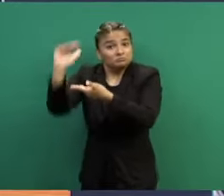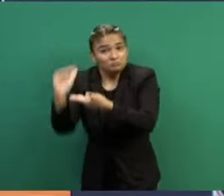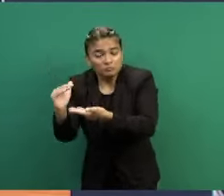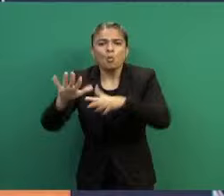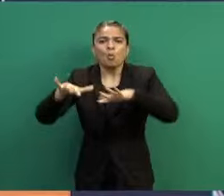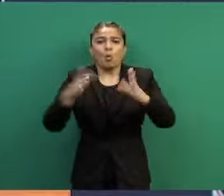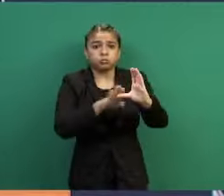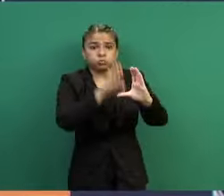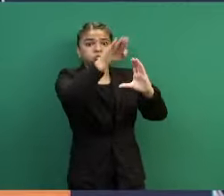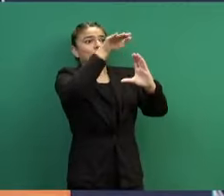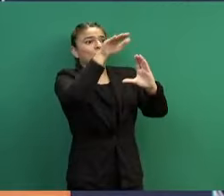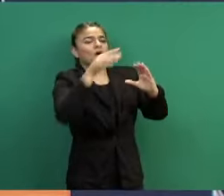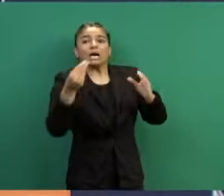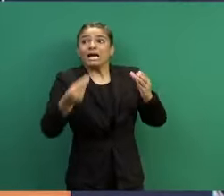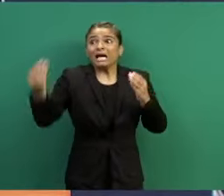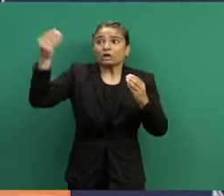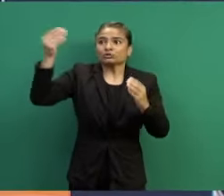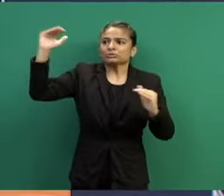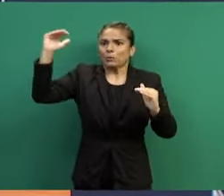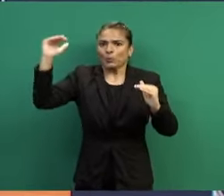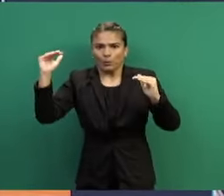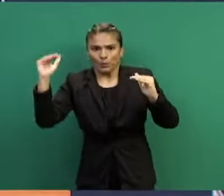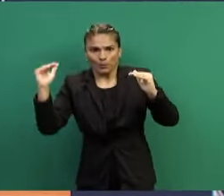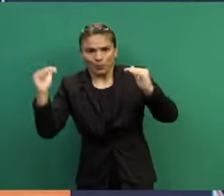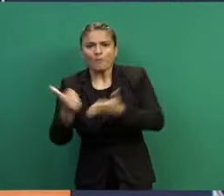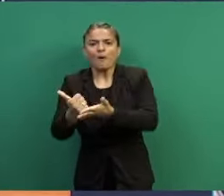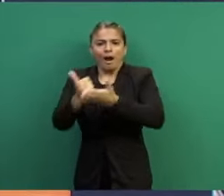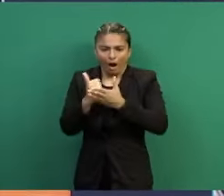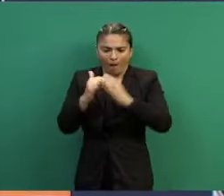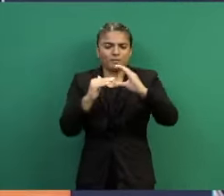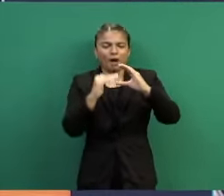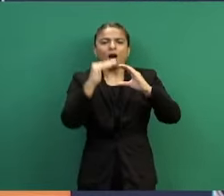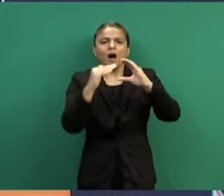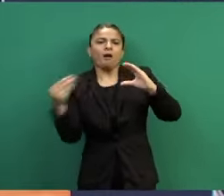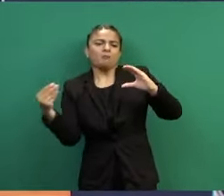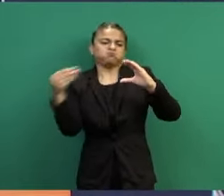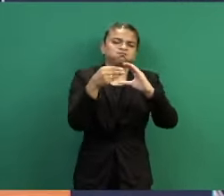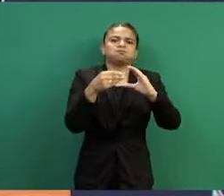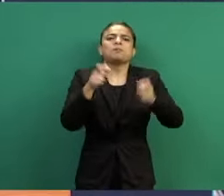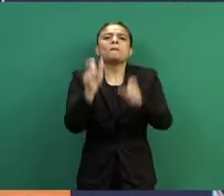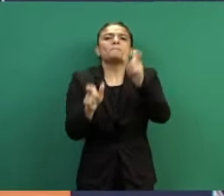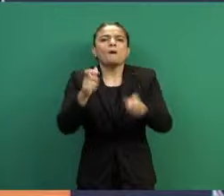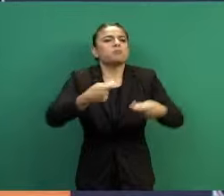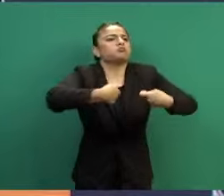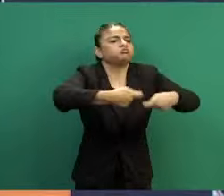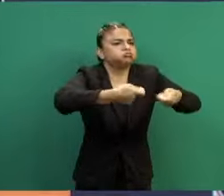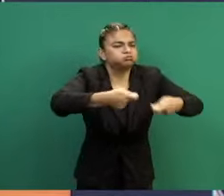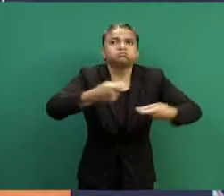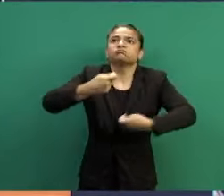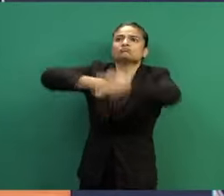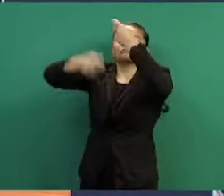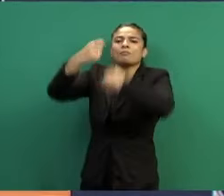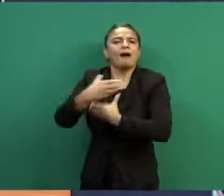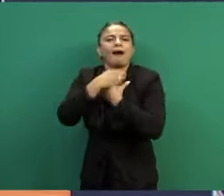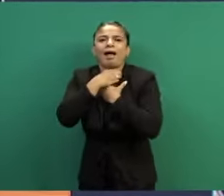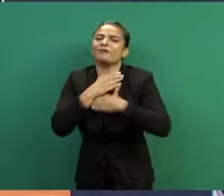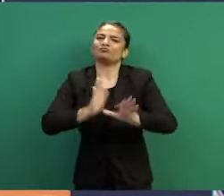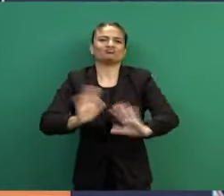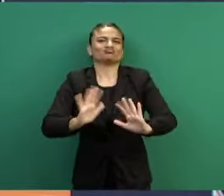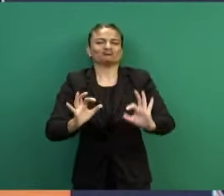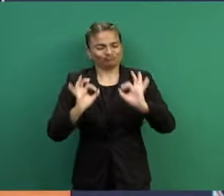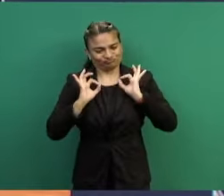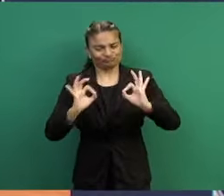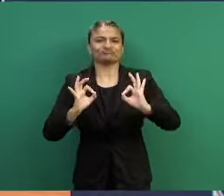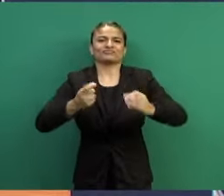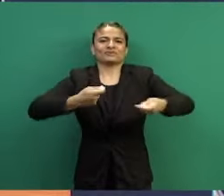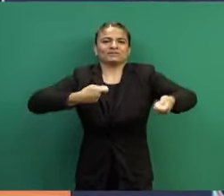cost of high inflation and will achieve lower interest rates in the future.